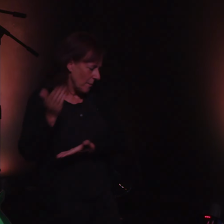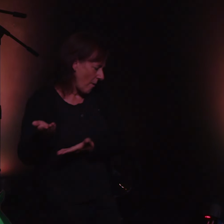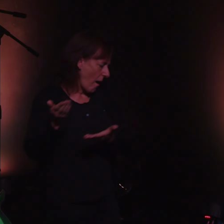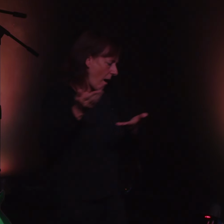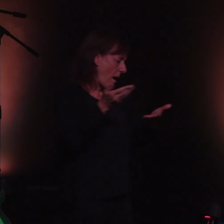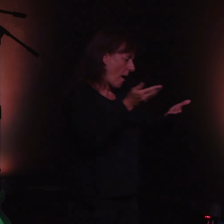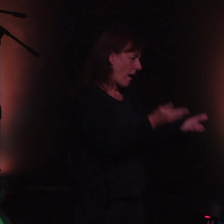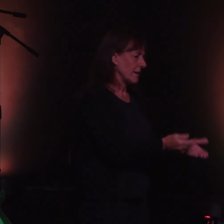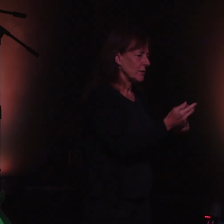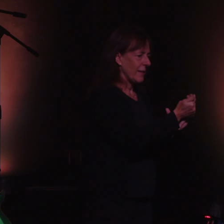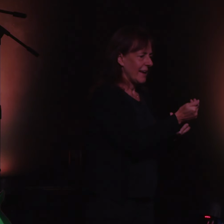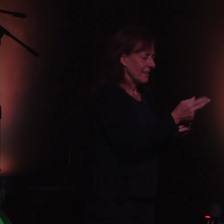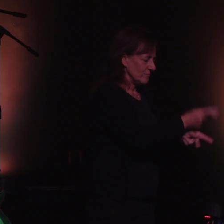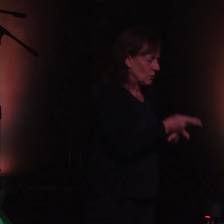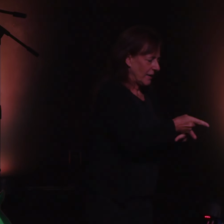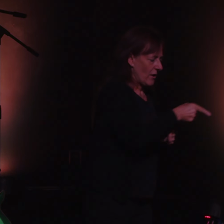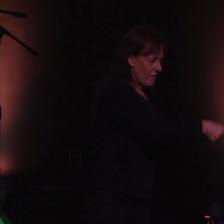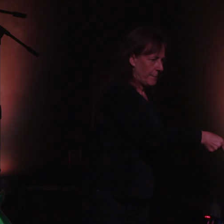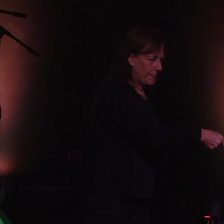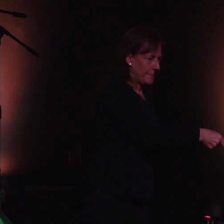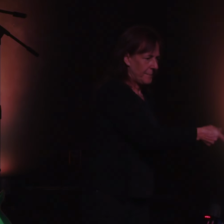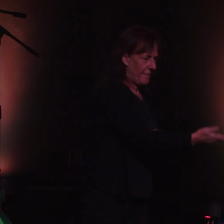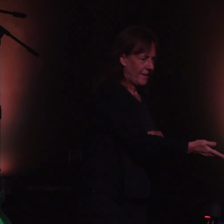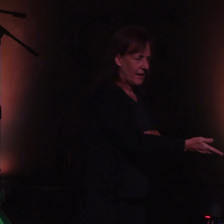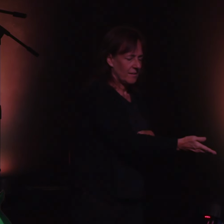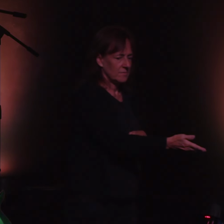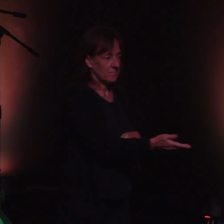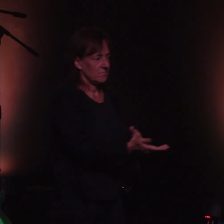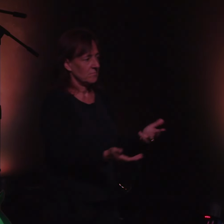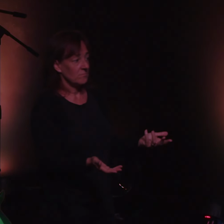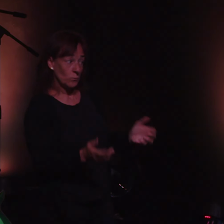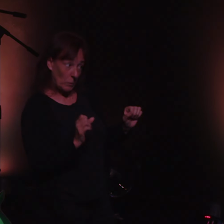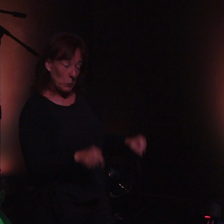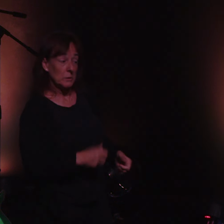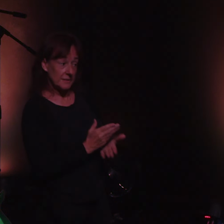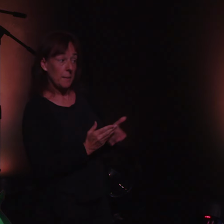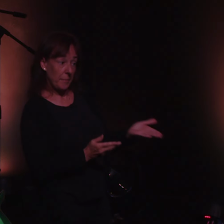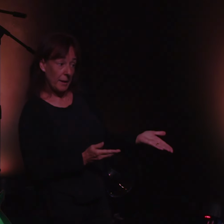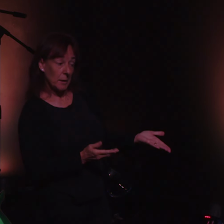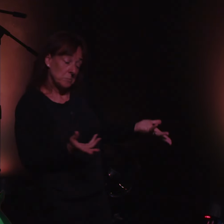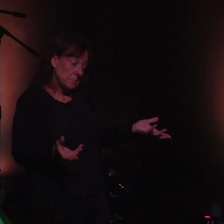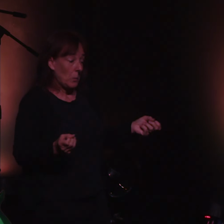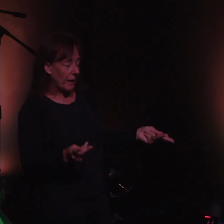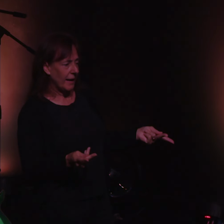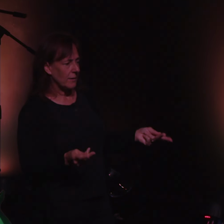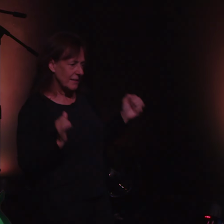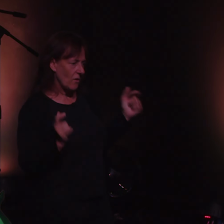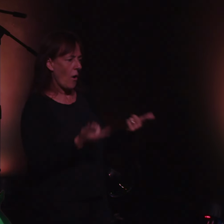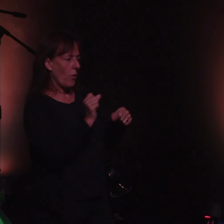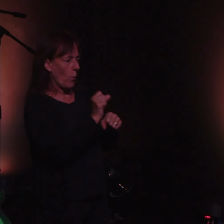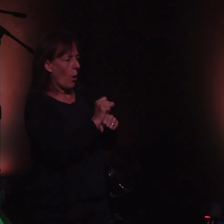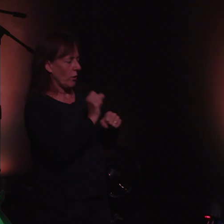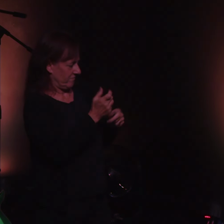to an inn, and took care of him. Again, we could stop there even. Okay, well, he did all the work that he needed